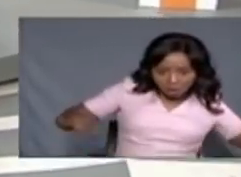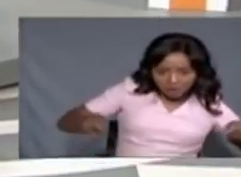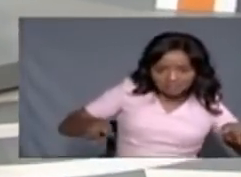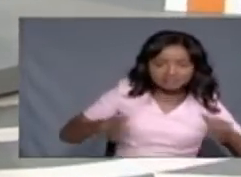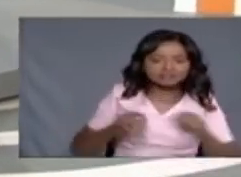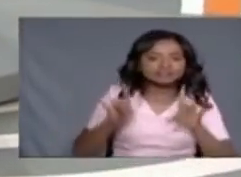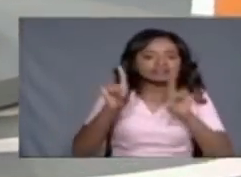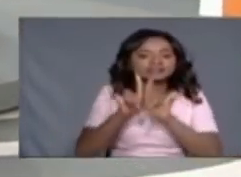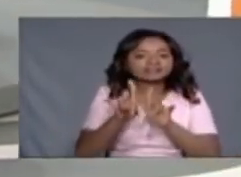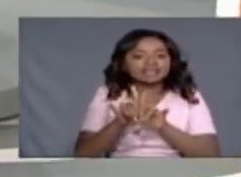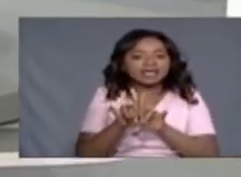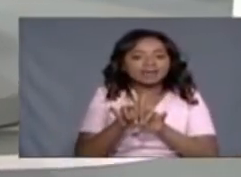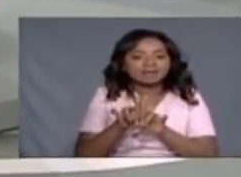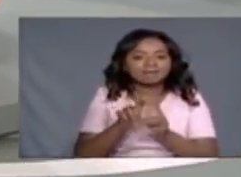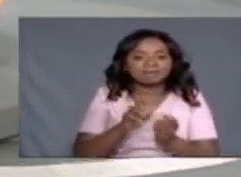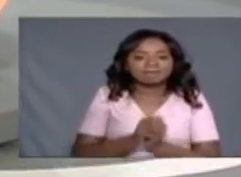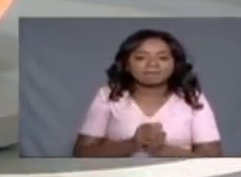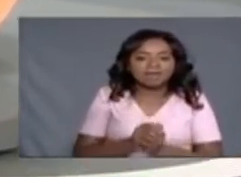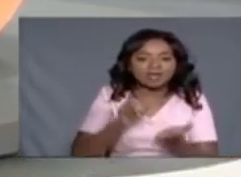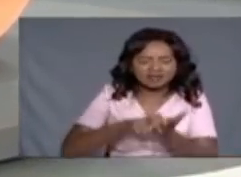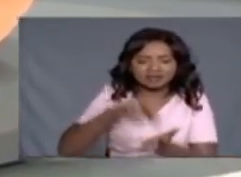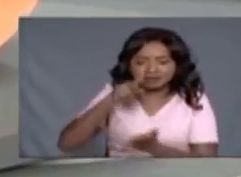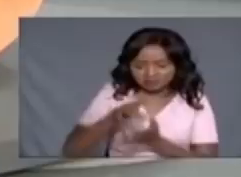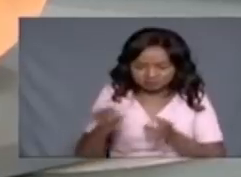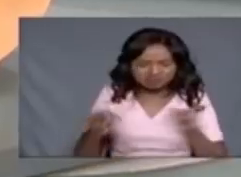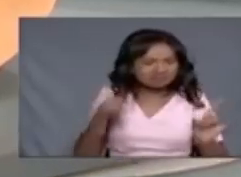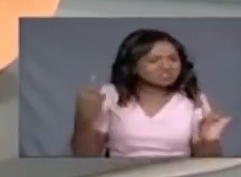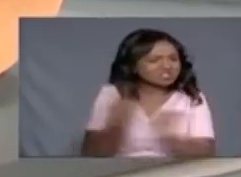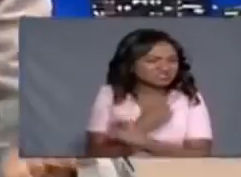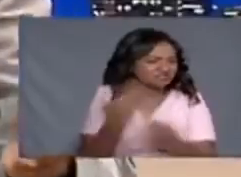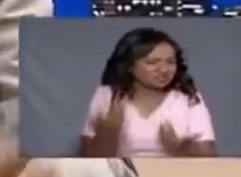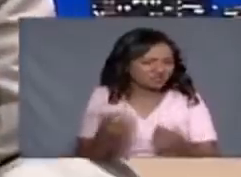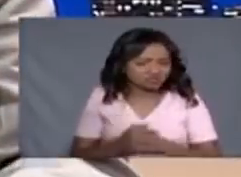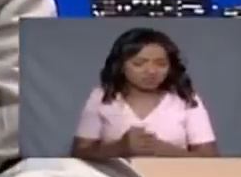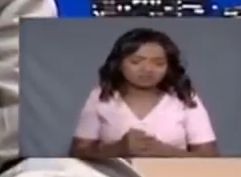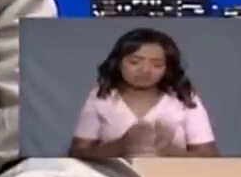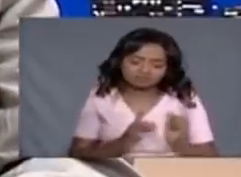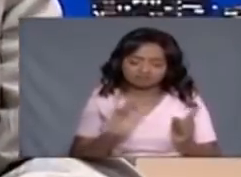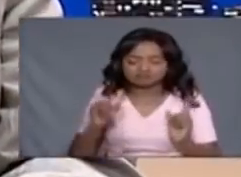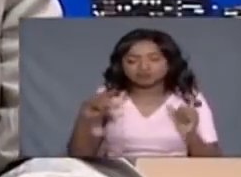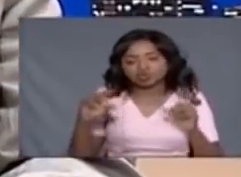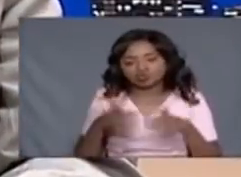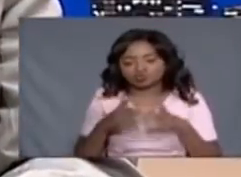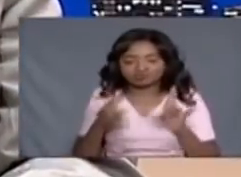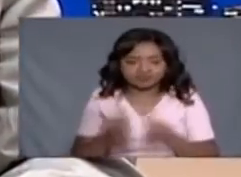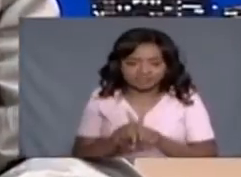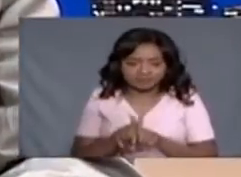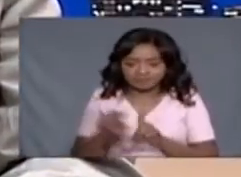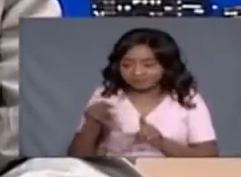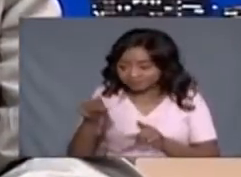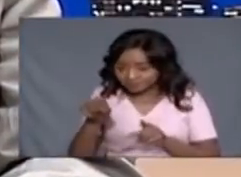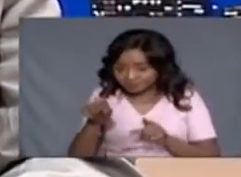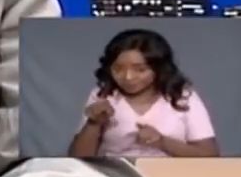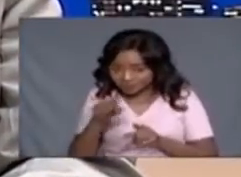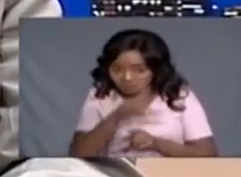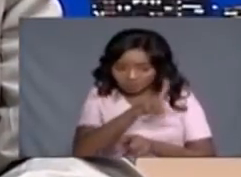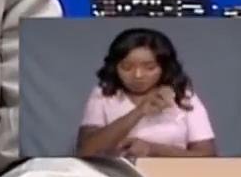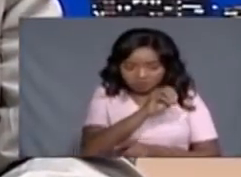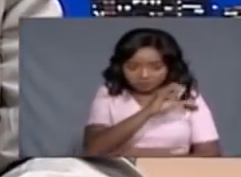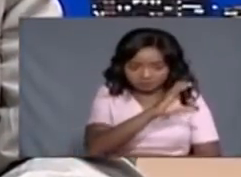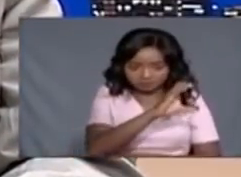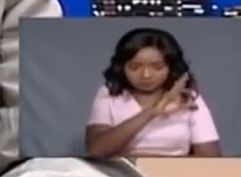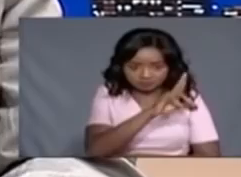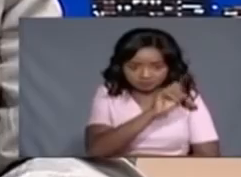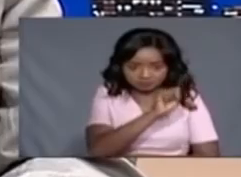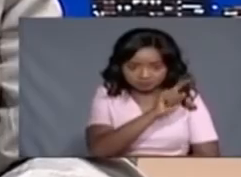fact that the sizes are different? Okay, they belong to the same grouping of insects. Yeah. But again,